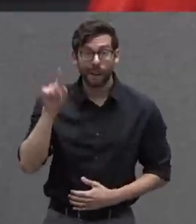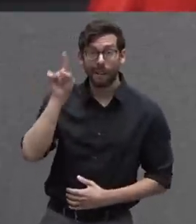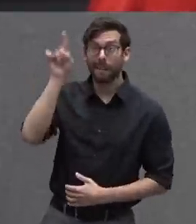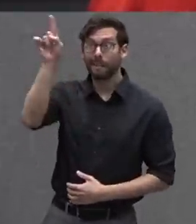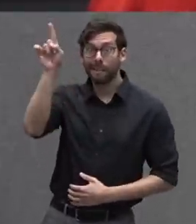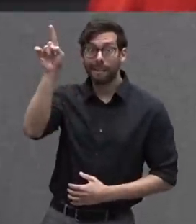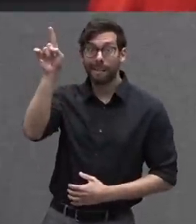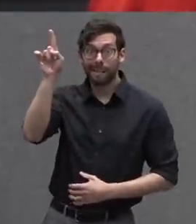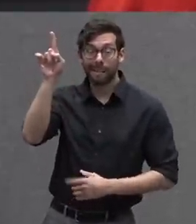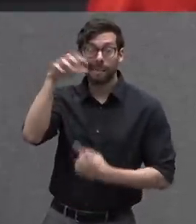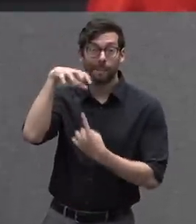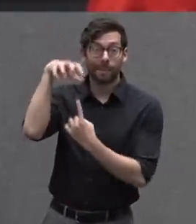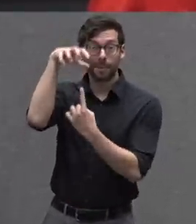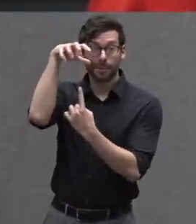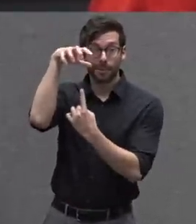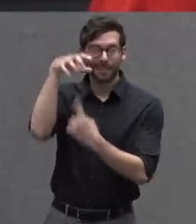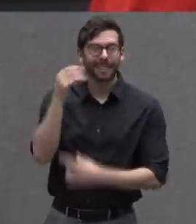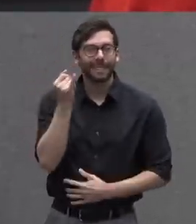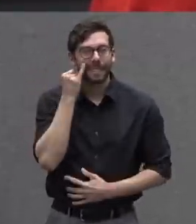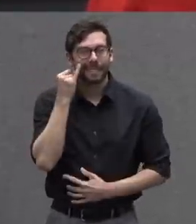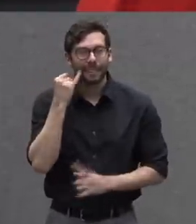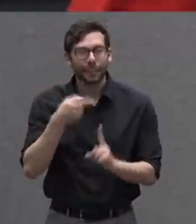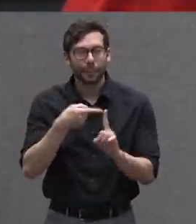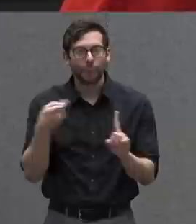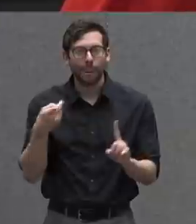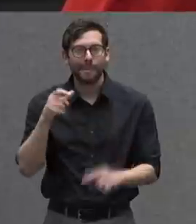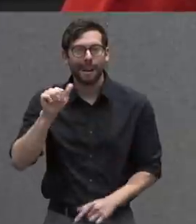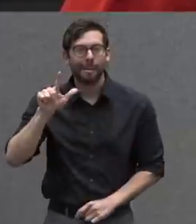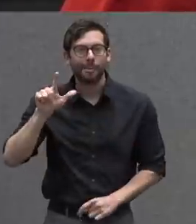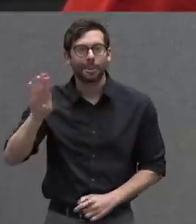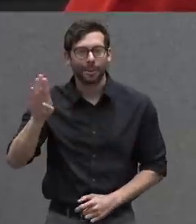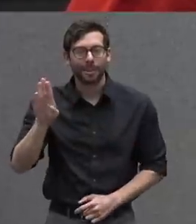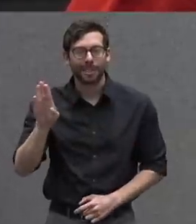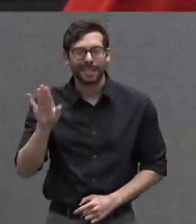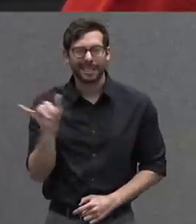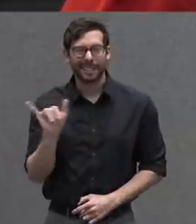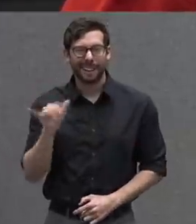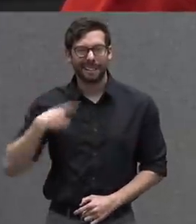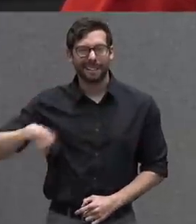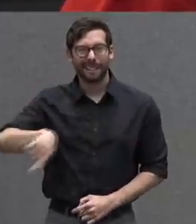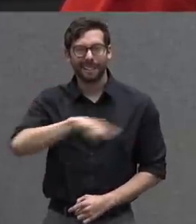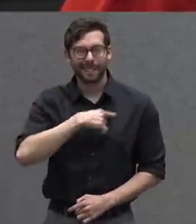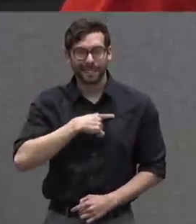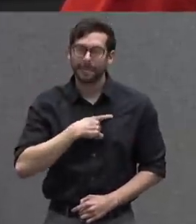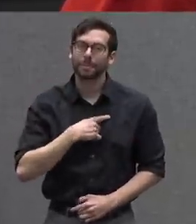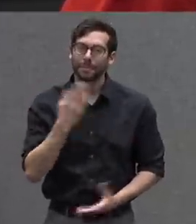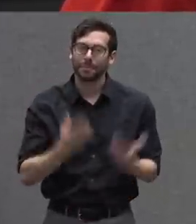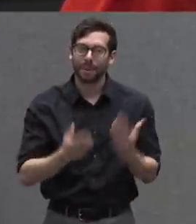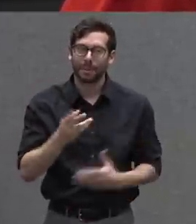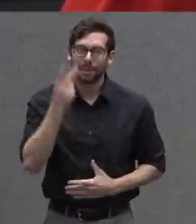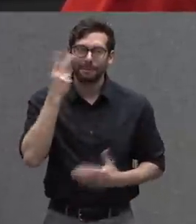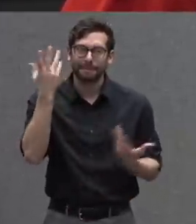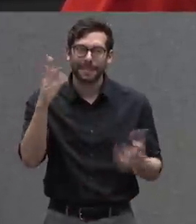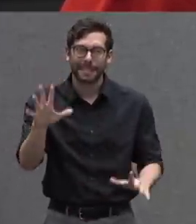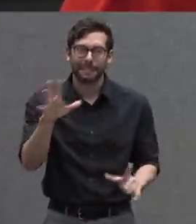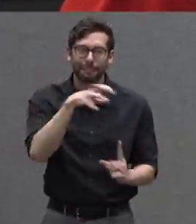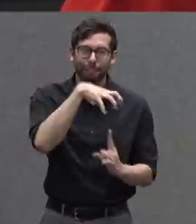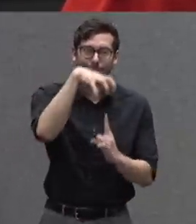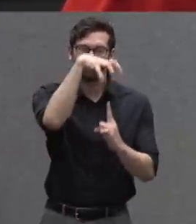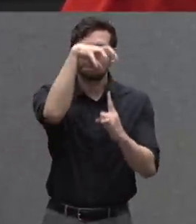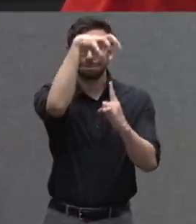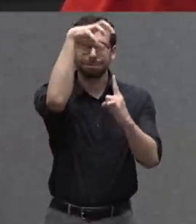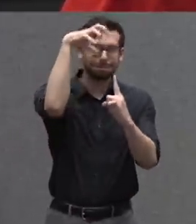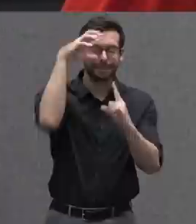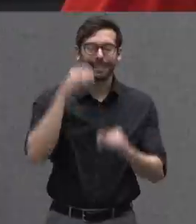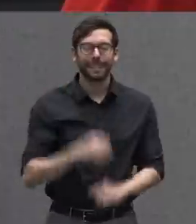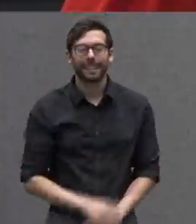you're from Albuquerque like us, I'm sure you've seen balloons up in the clouds. I wonder where she'll